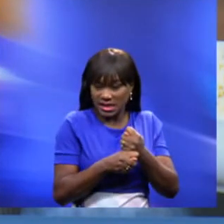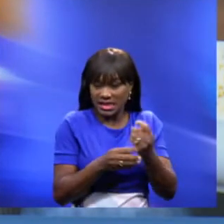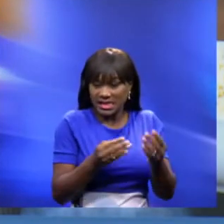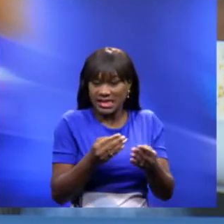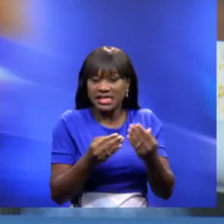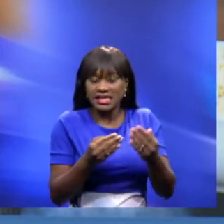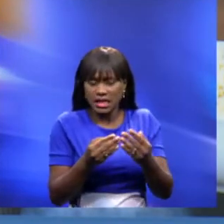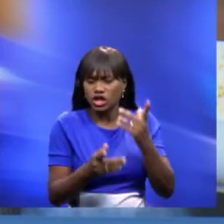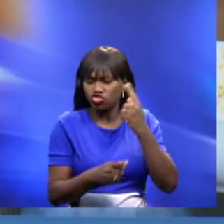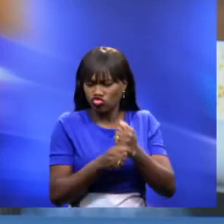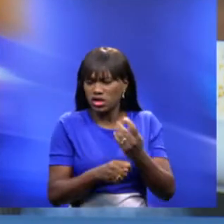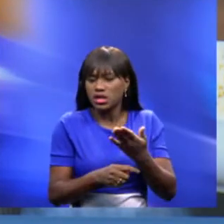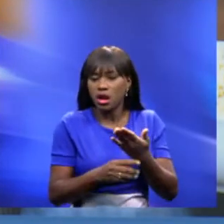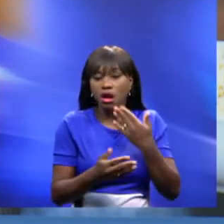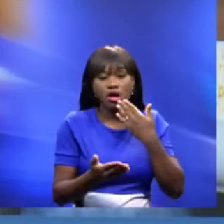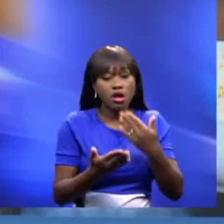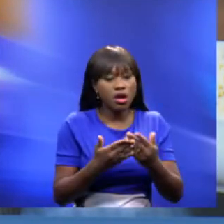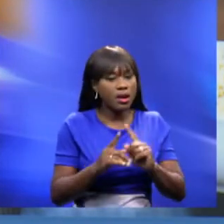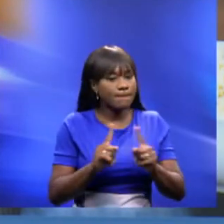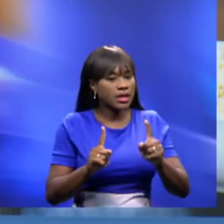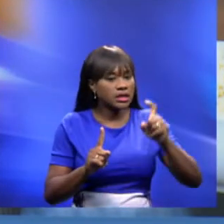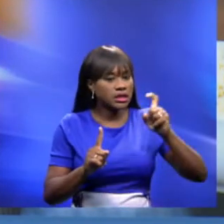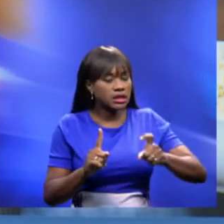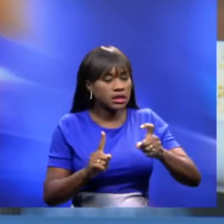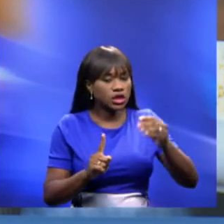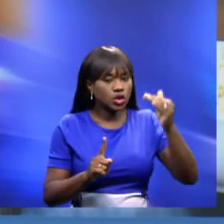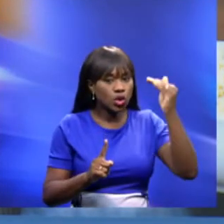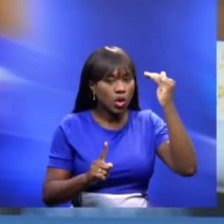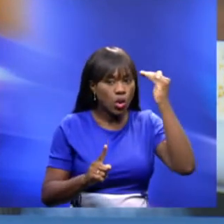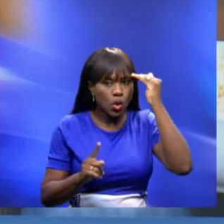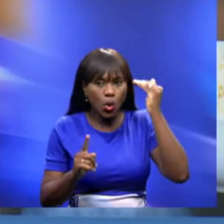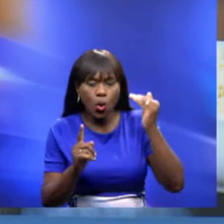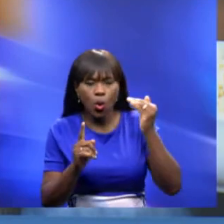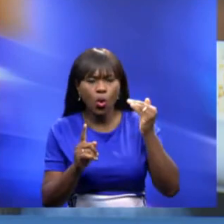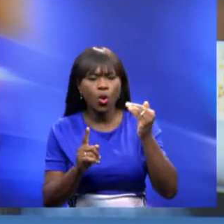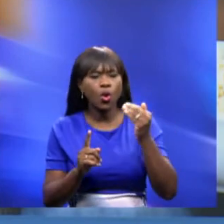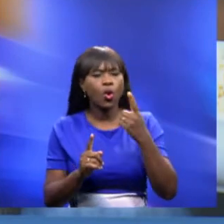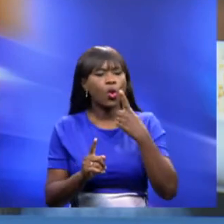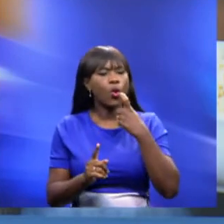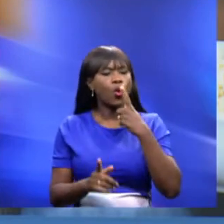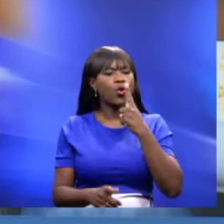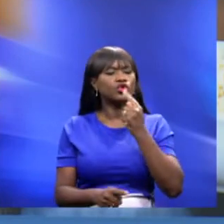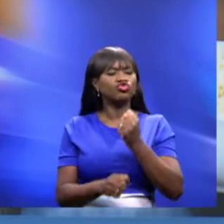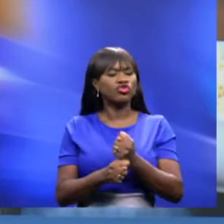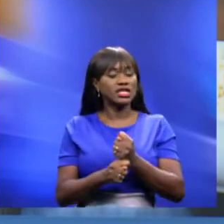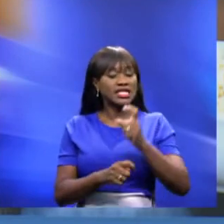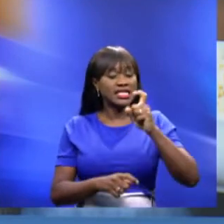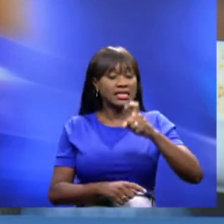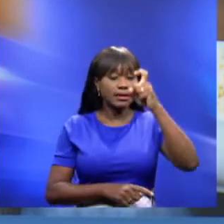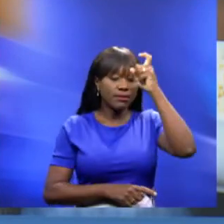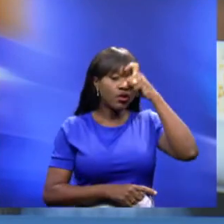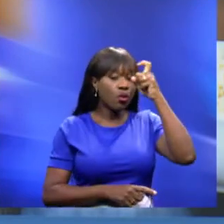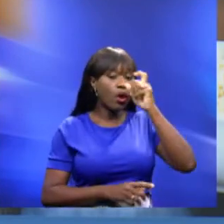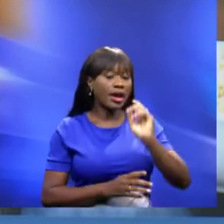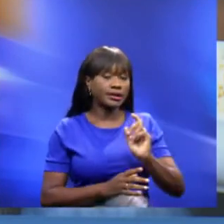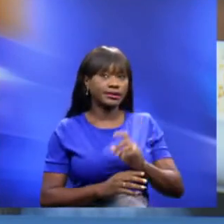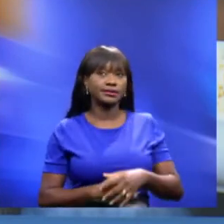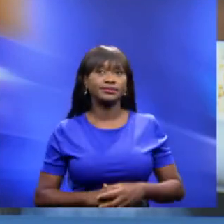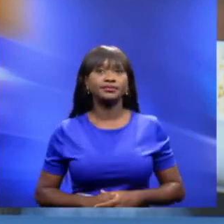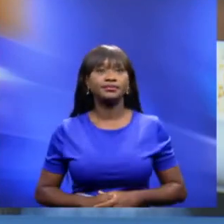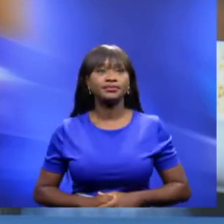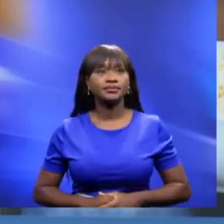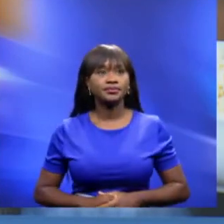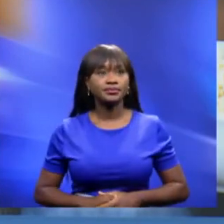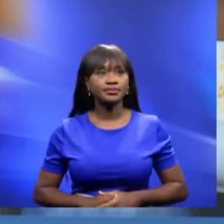Trust is a good thing, but we need to be aware of what we're trusting in and to exercise wisdom. Daniel, let me piggyback from that. I